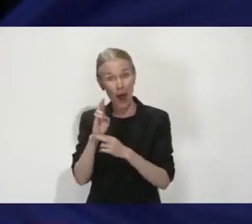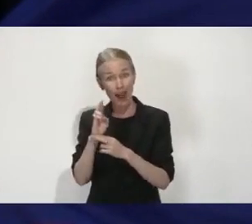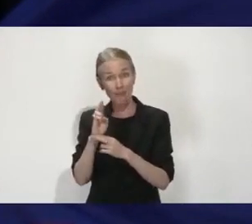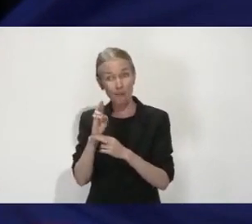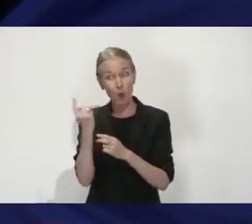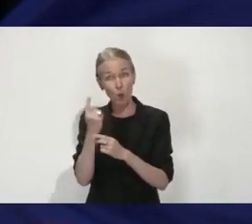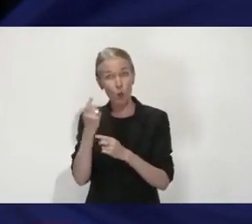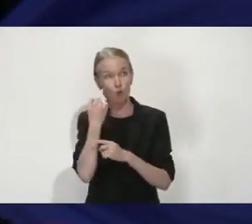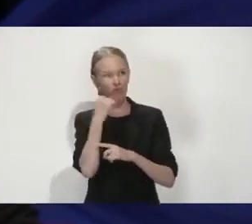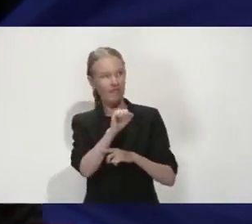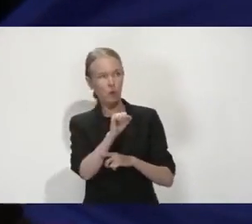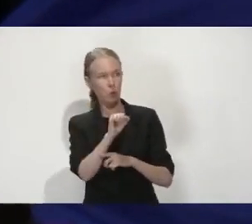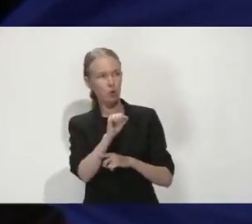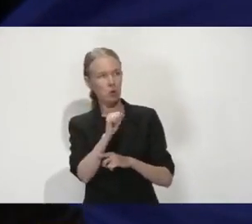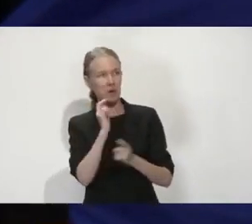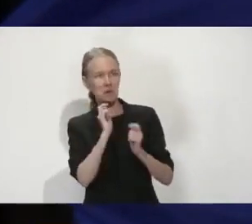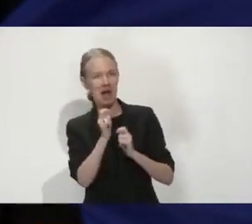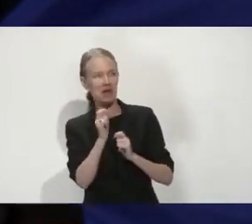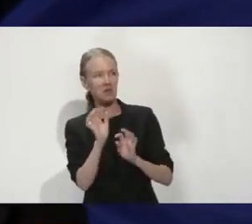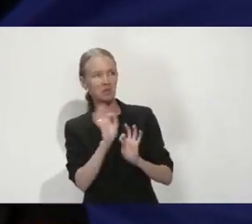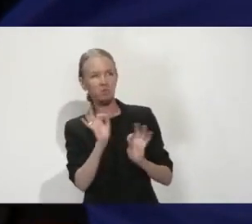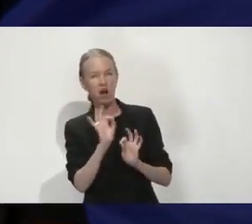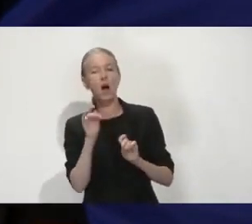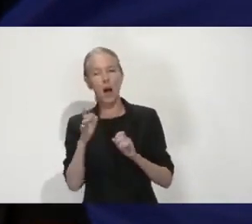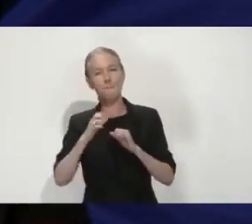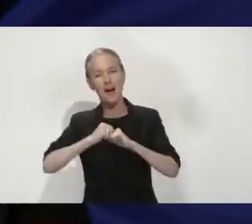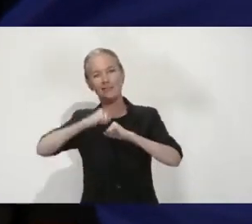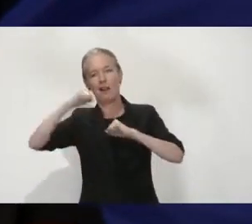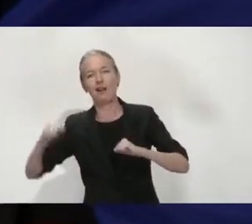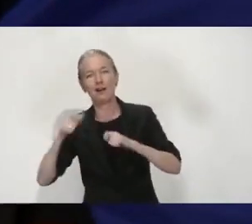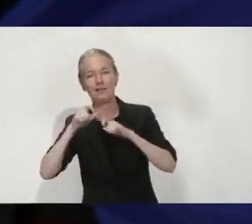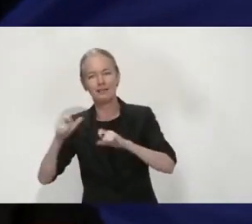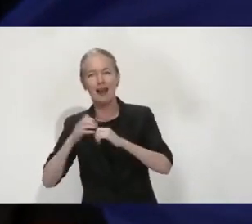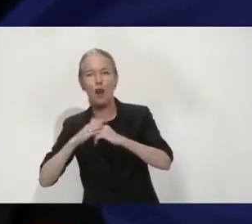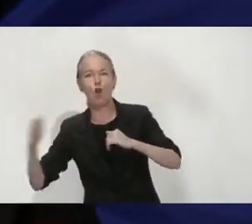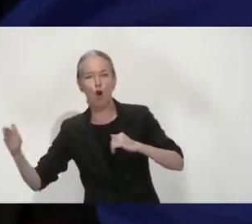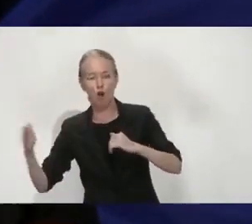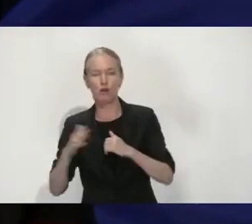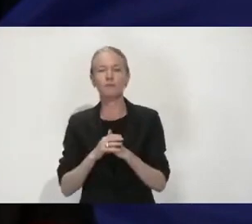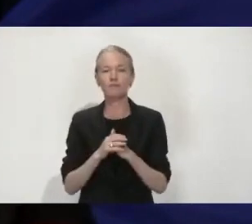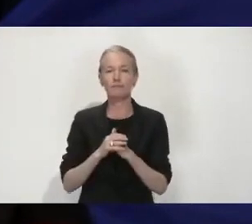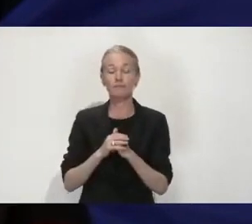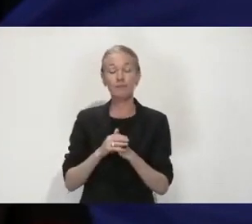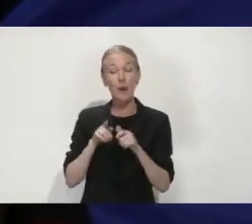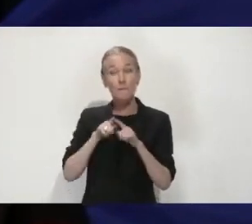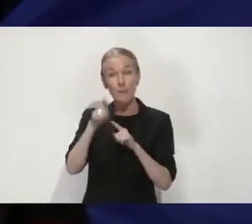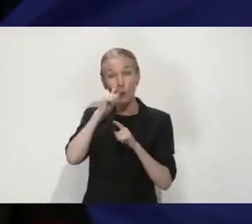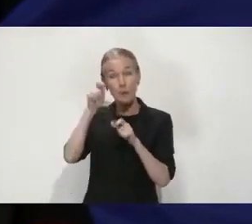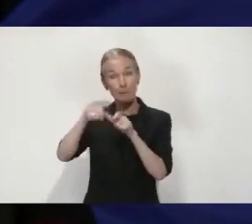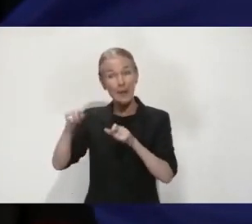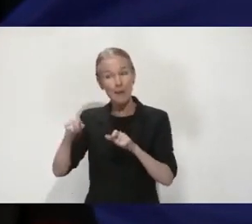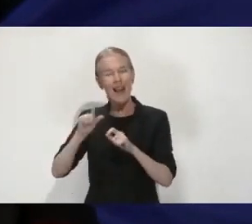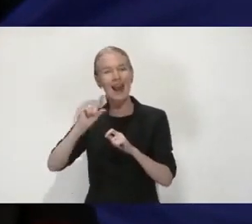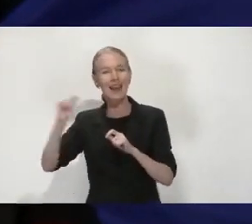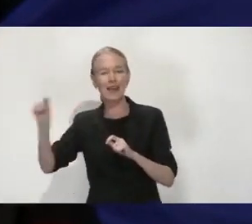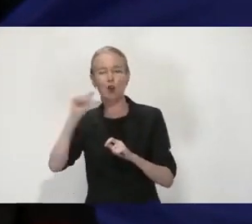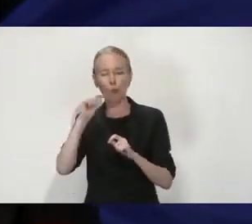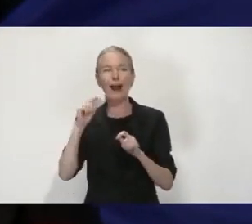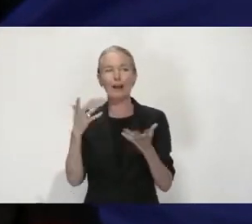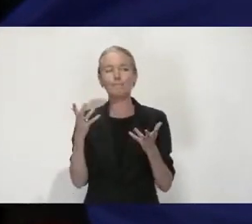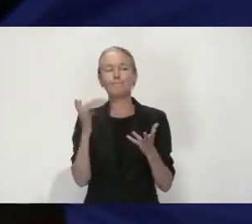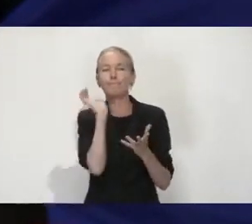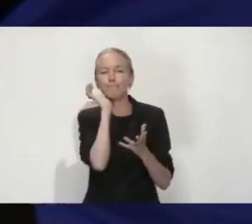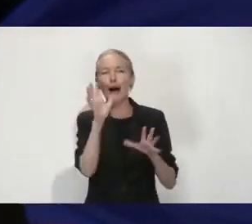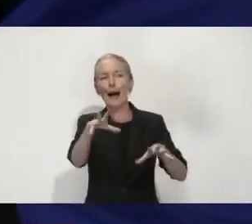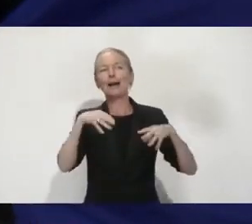at a managed isolation facility for a little while longer, and most of the time they eventually take the test before they